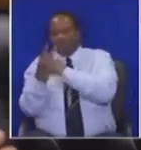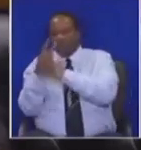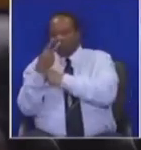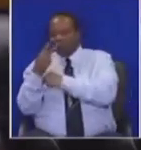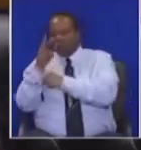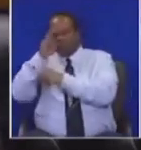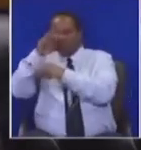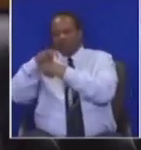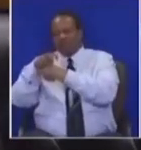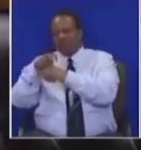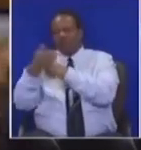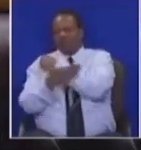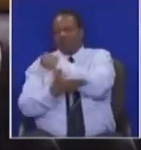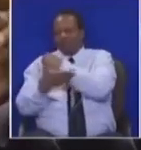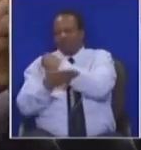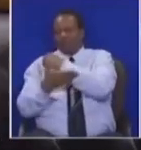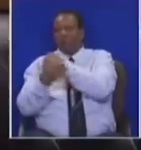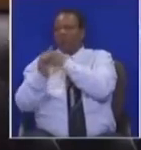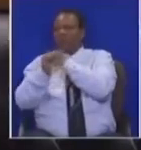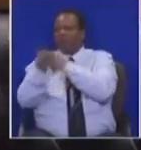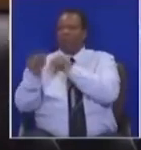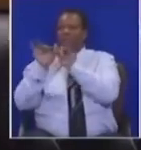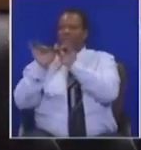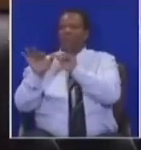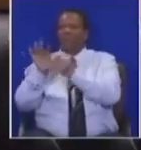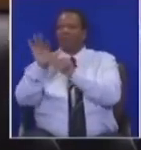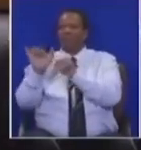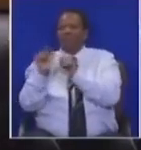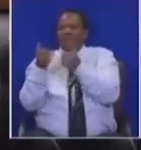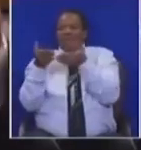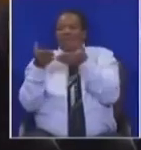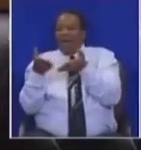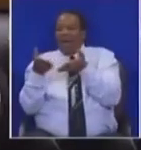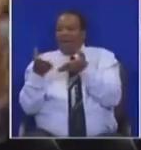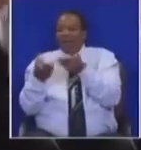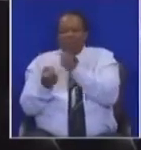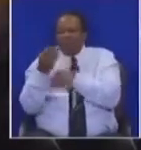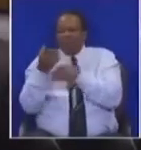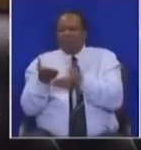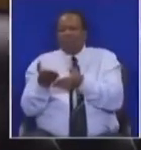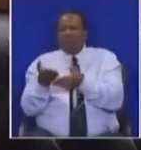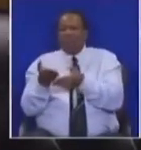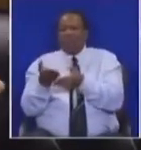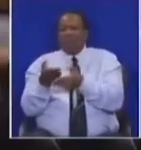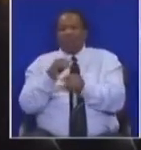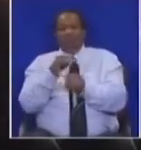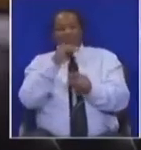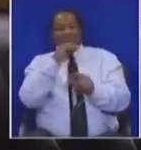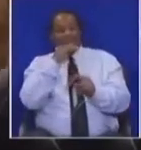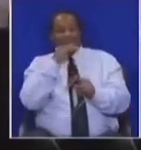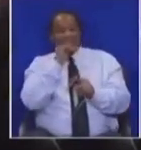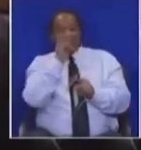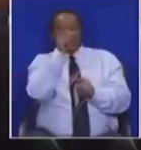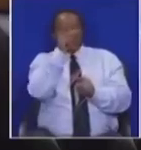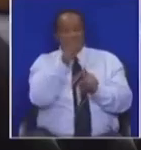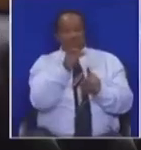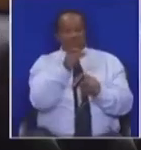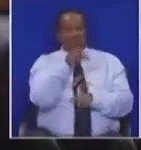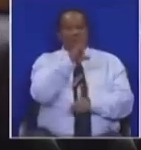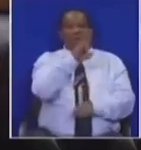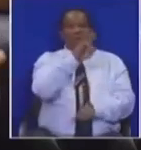South Africans. At the moment, they are not. You need to be radical to bring